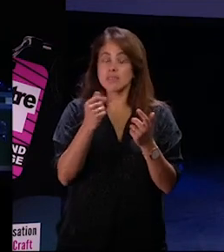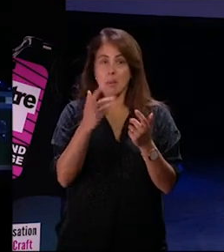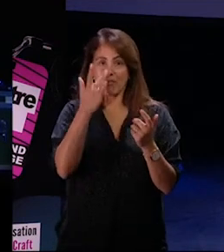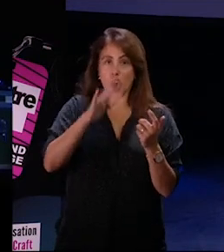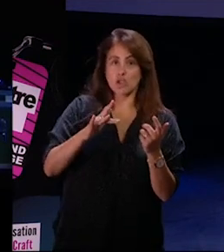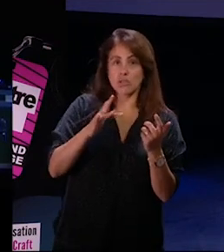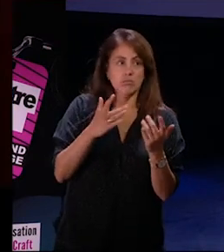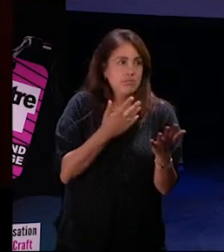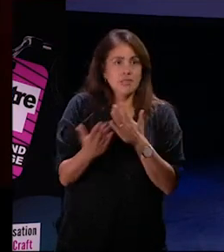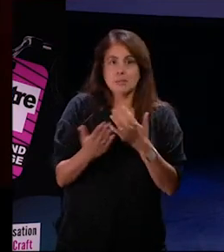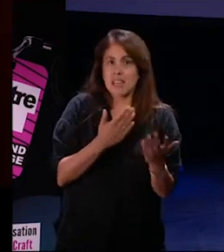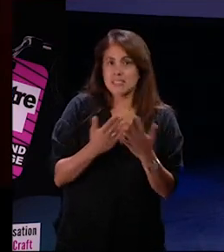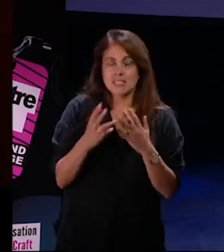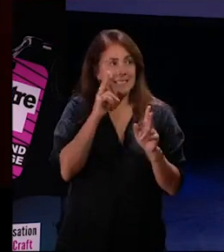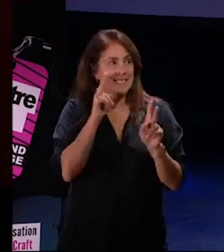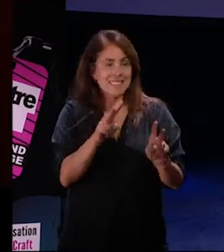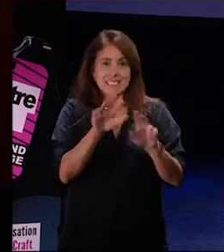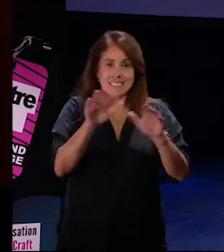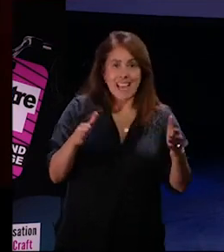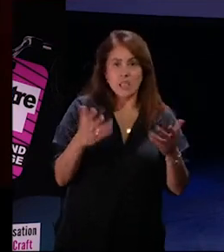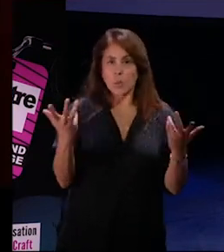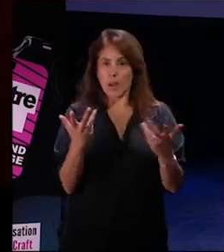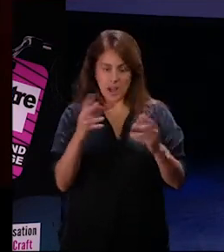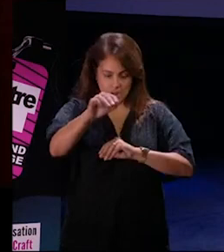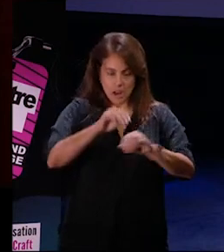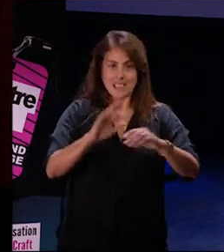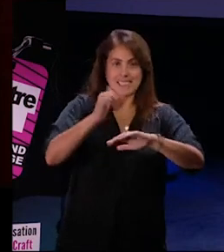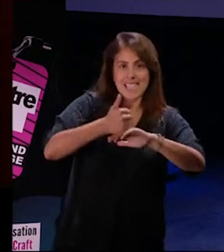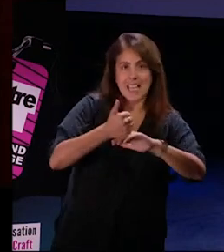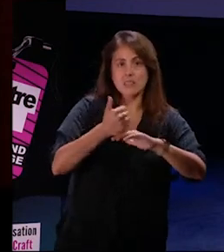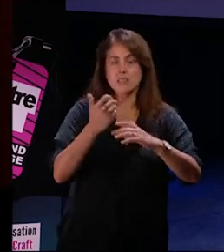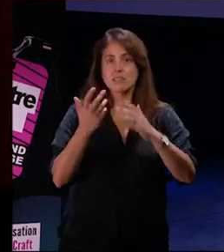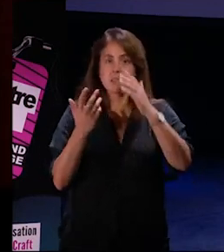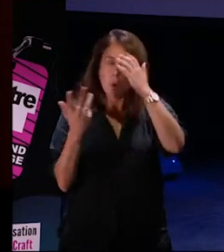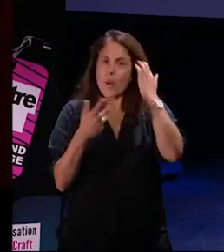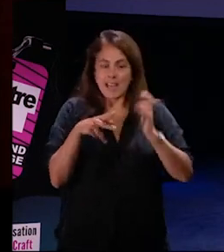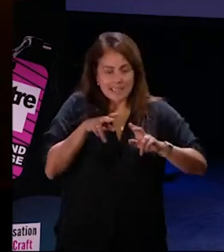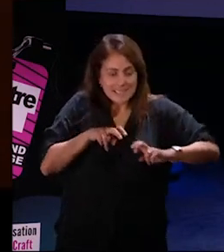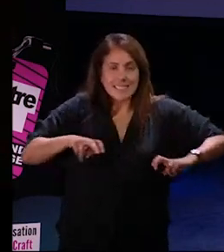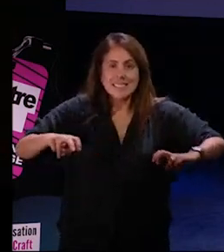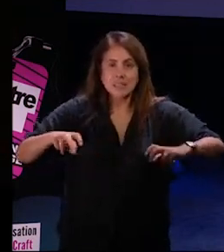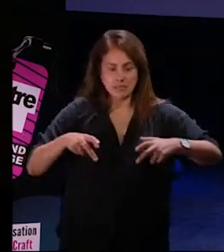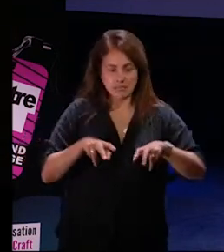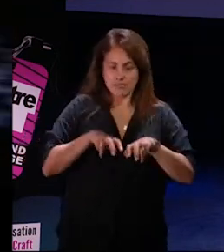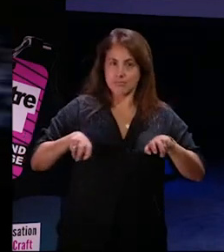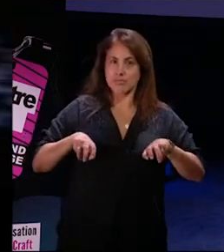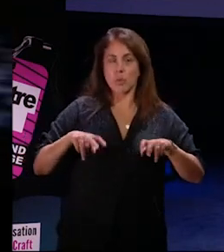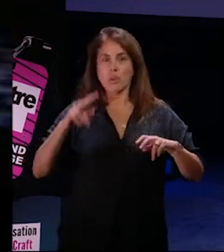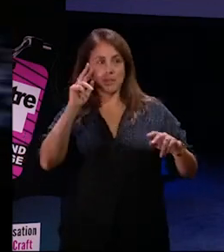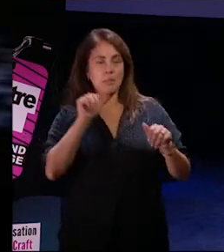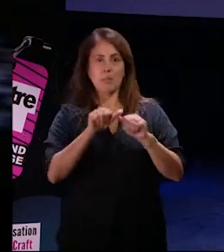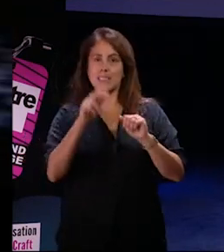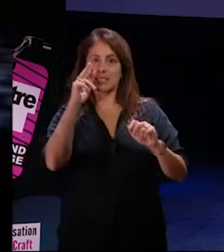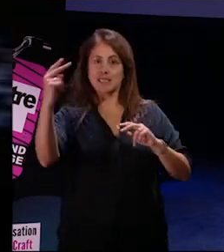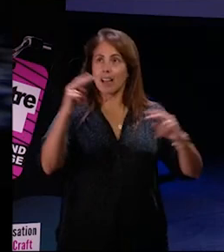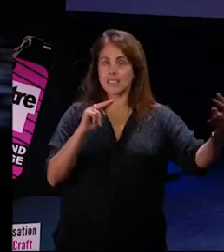to see a stage, to make a decision on where a set might go, to make a decision on where the seats might be positioned in order to get the best sight lines, et cetera, et